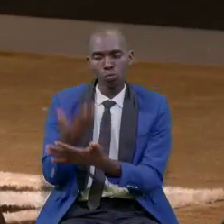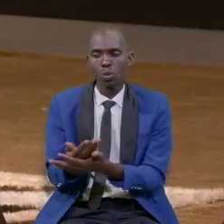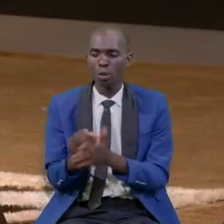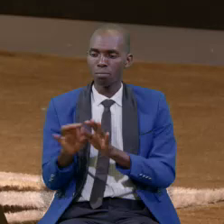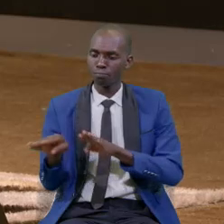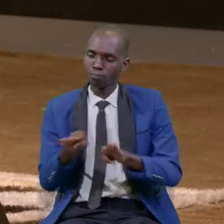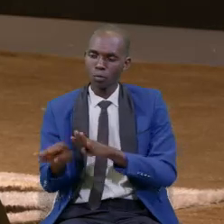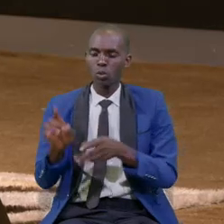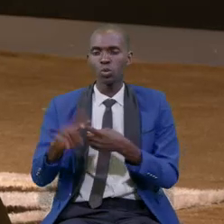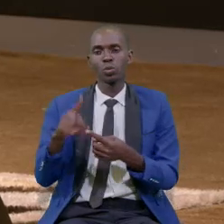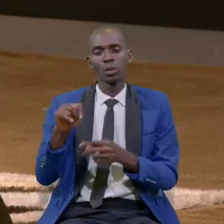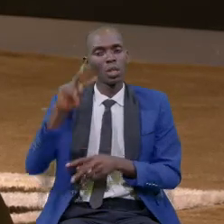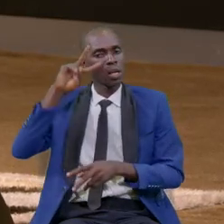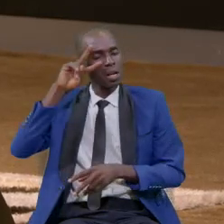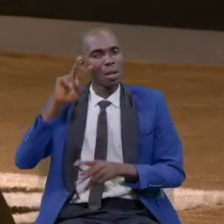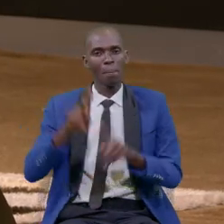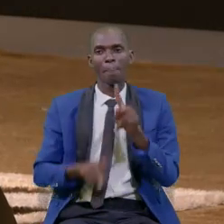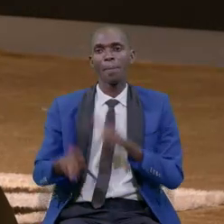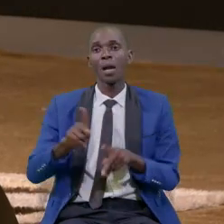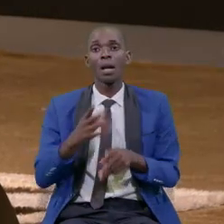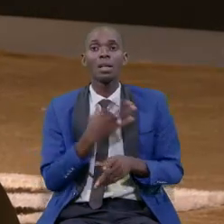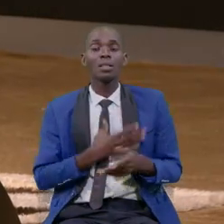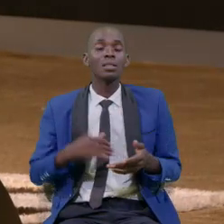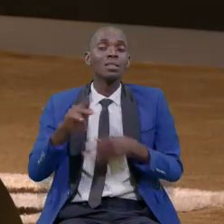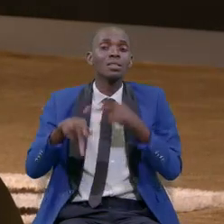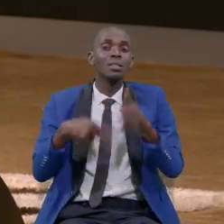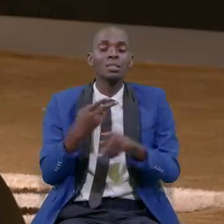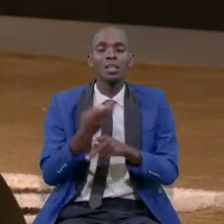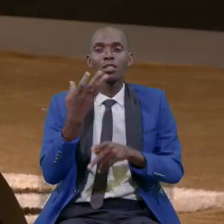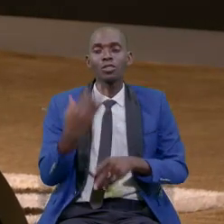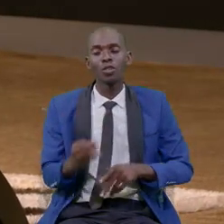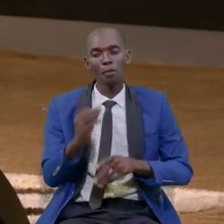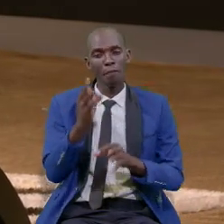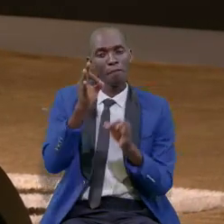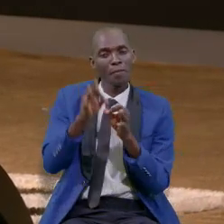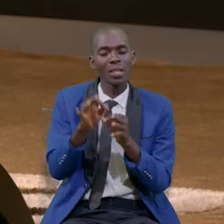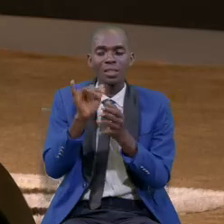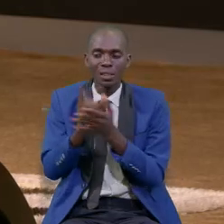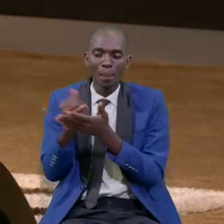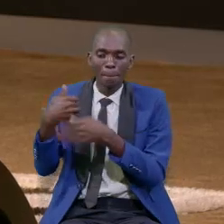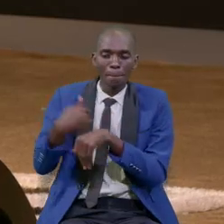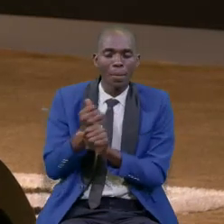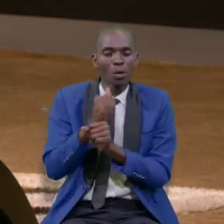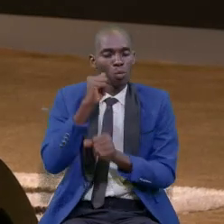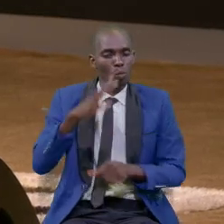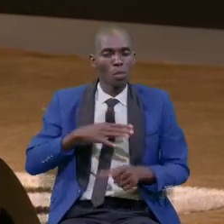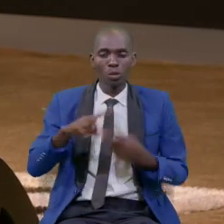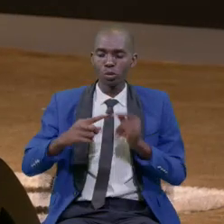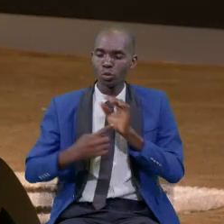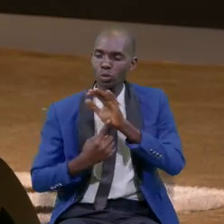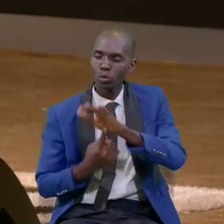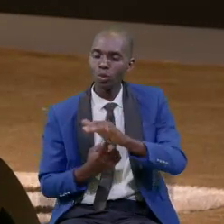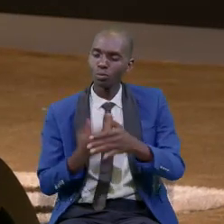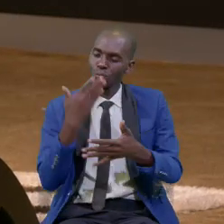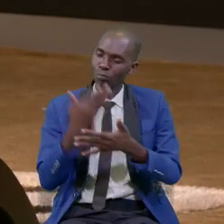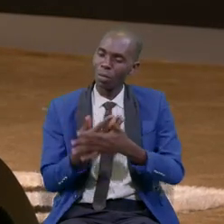the faith that saves. It's the faith that produces the kindness. And that she will also show